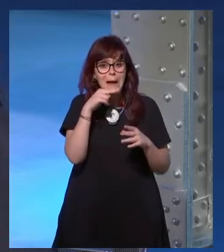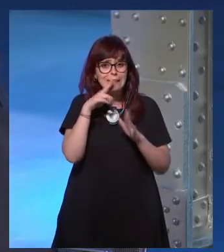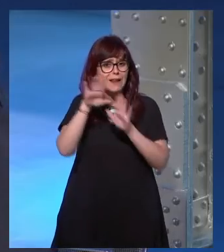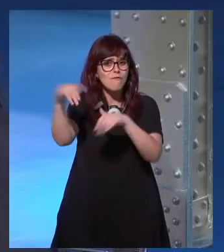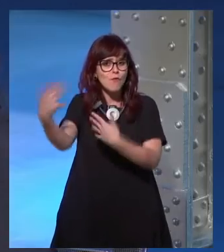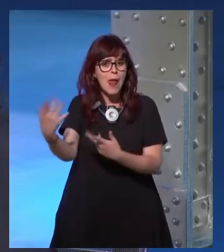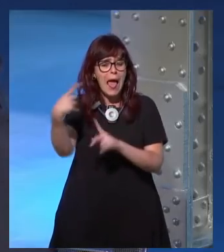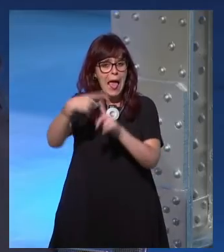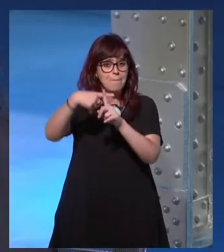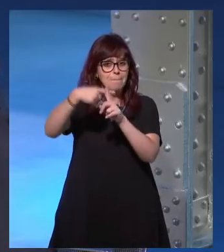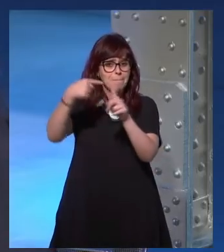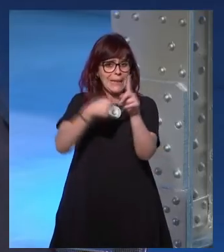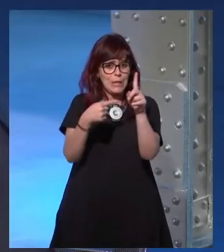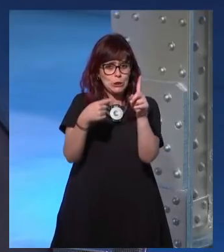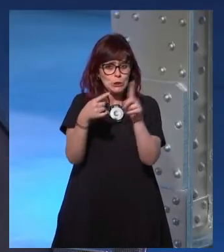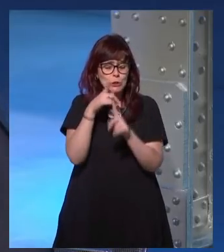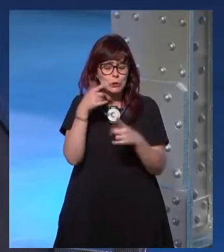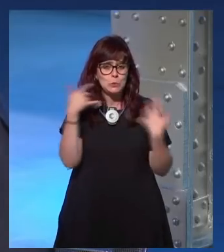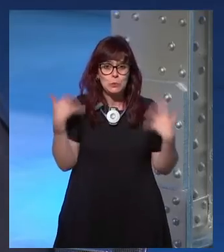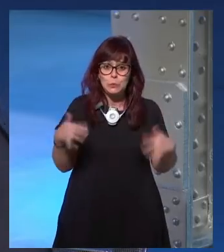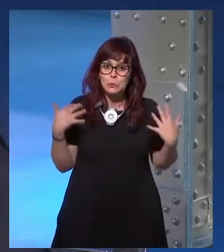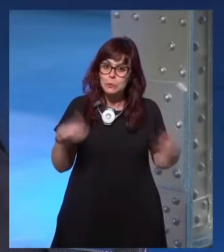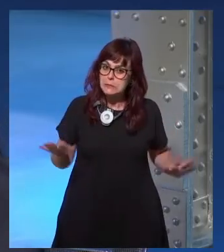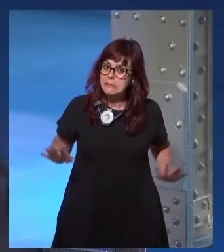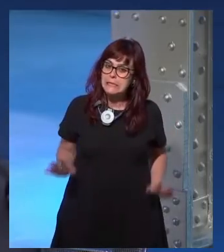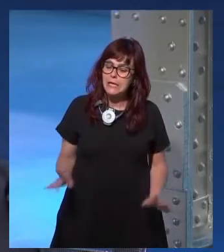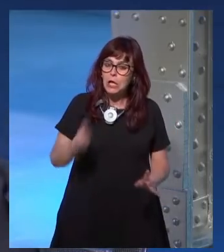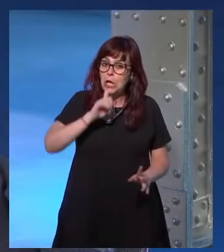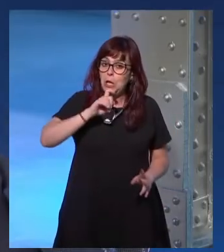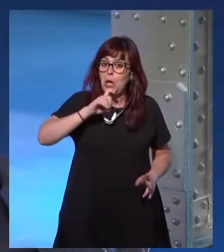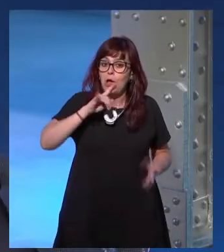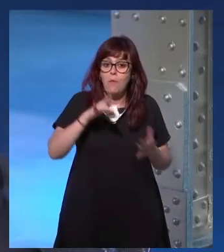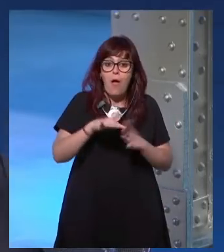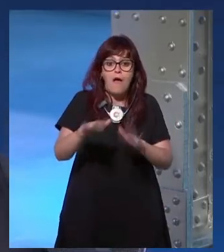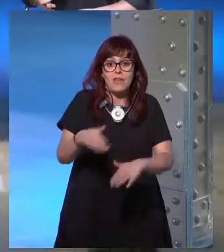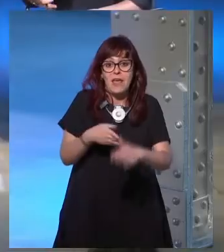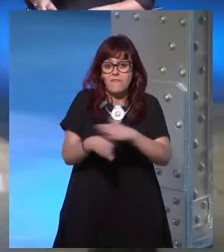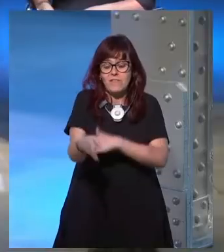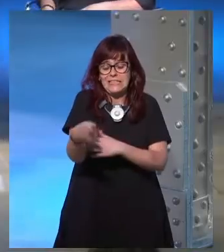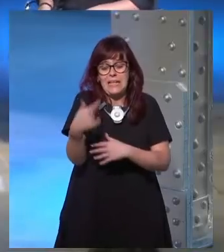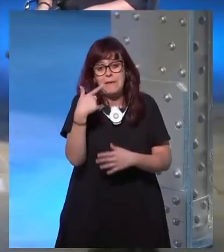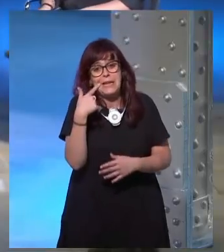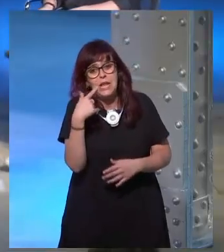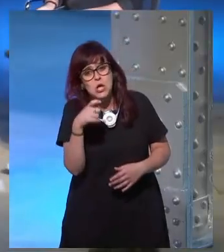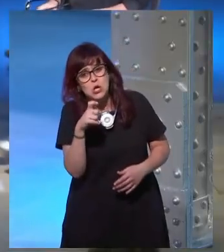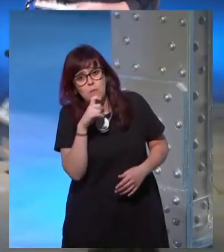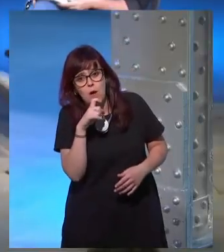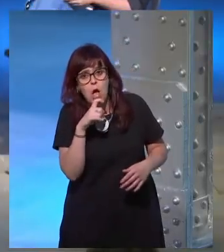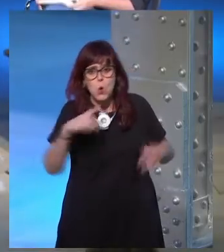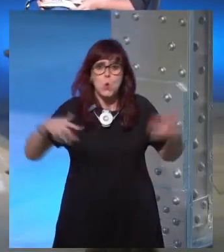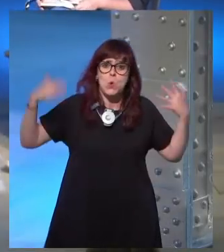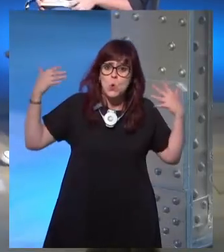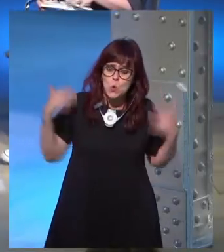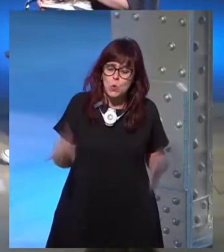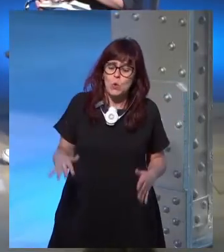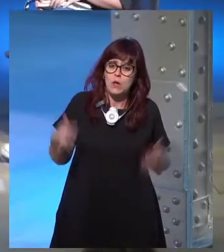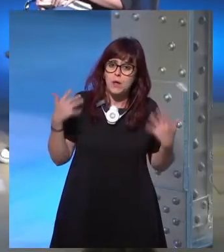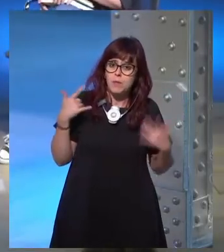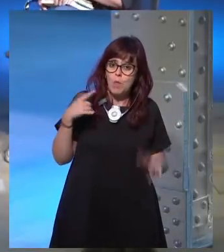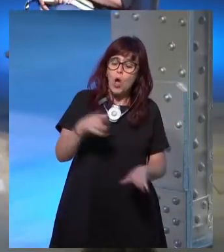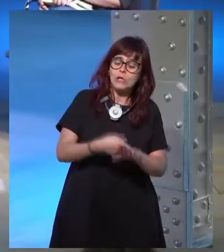the part of the toilet that was outside, I don't know how many degrees below zero, 30 degrees below